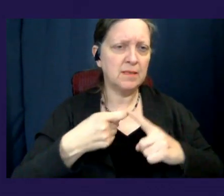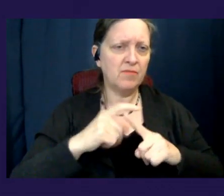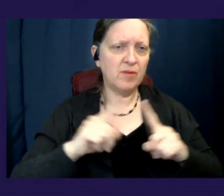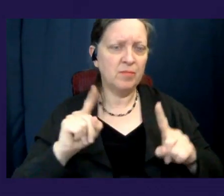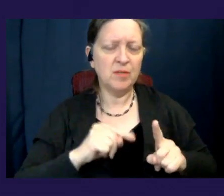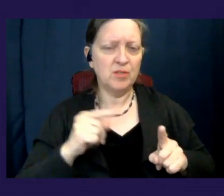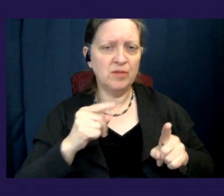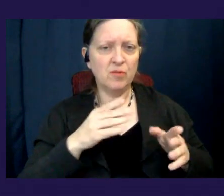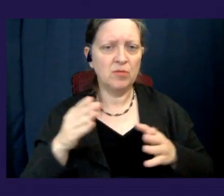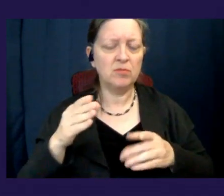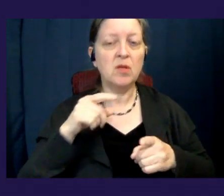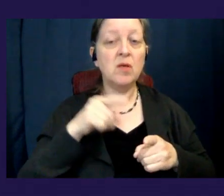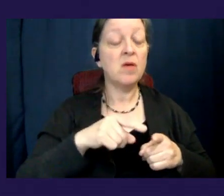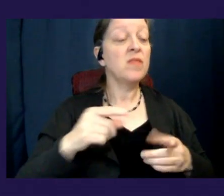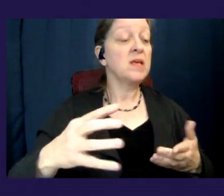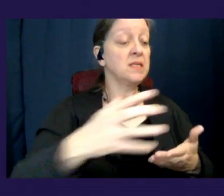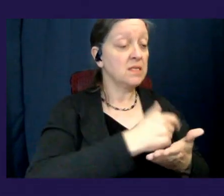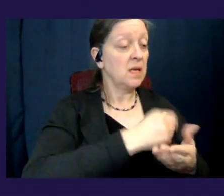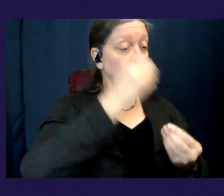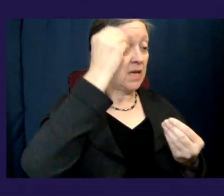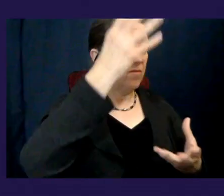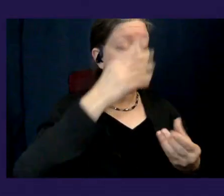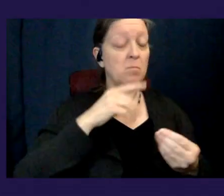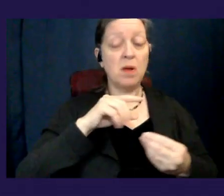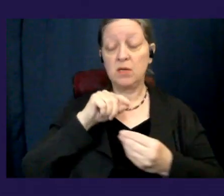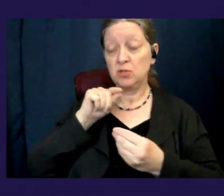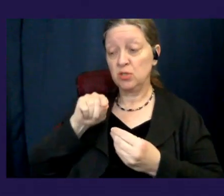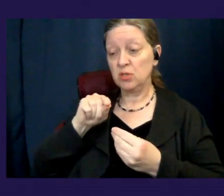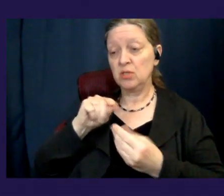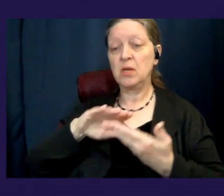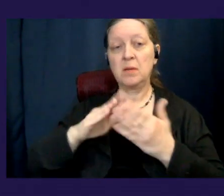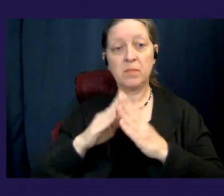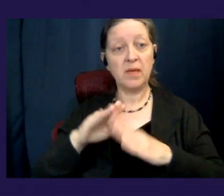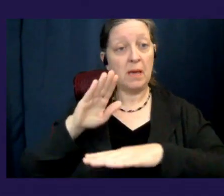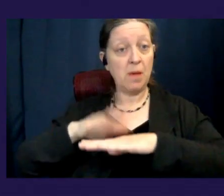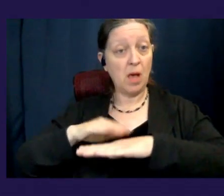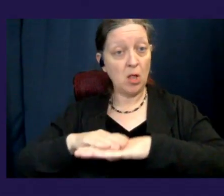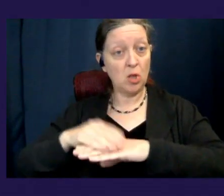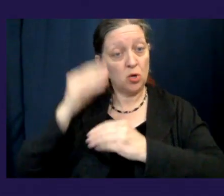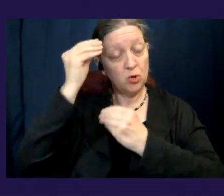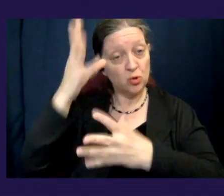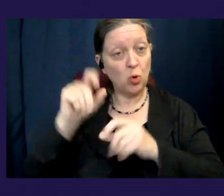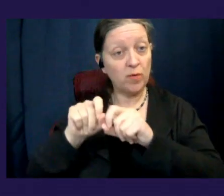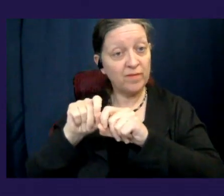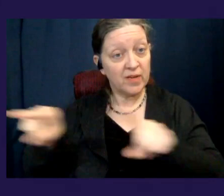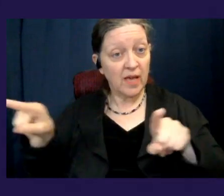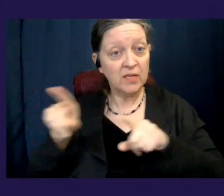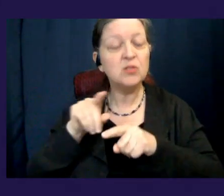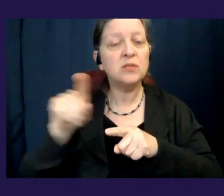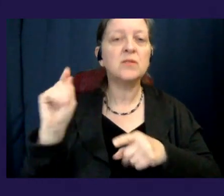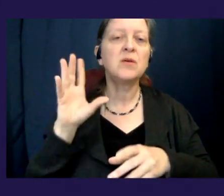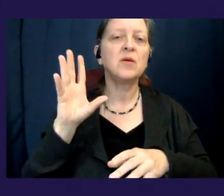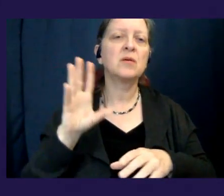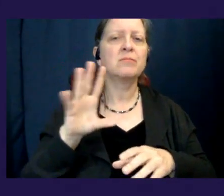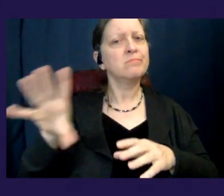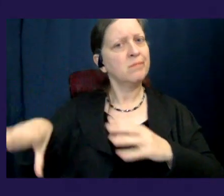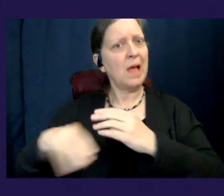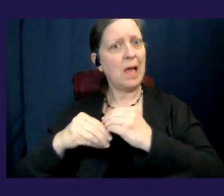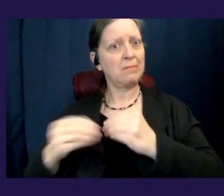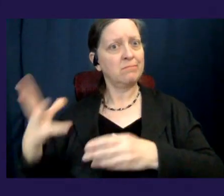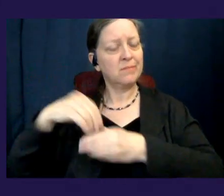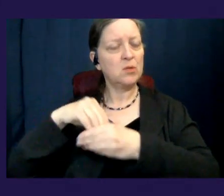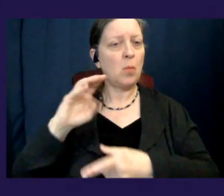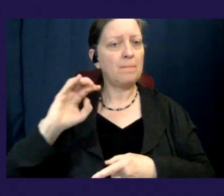alert notifications, put those alerts on a map. EpiSpider, Biocaster, Medisys all had different kind of innovations, either in